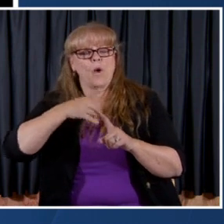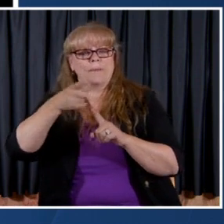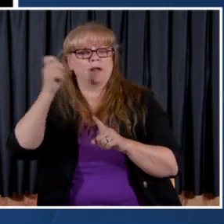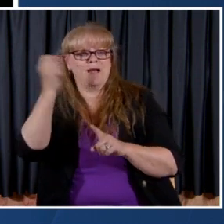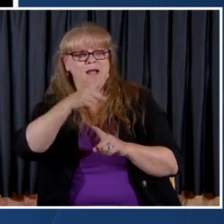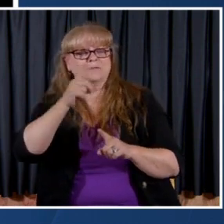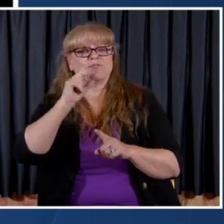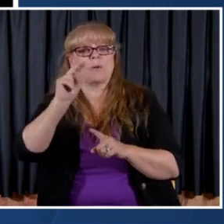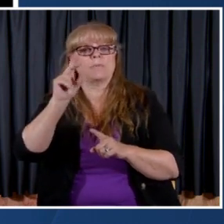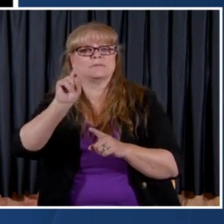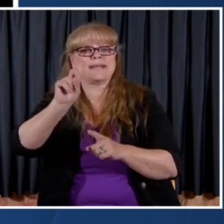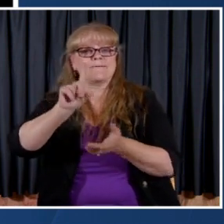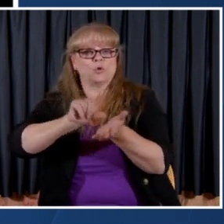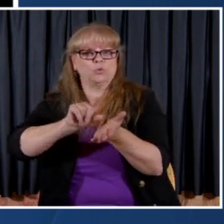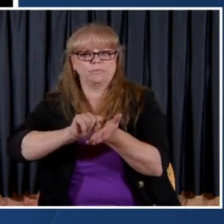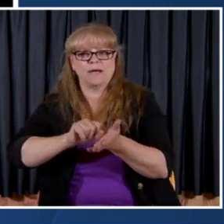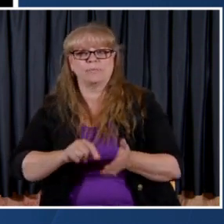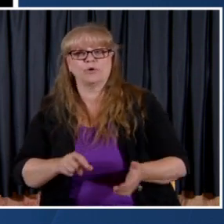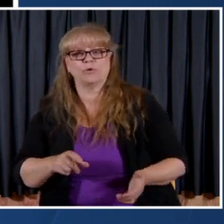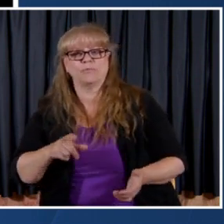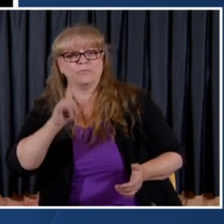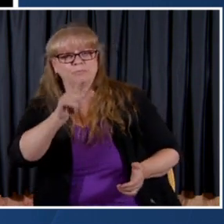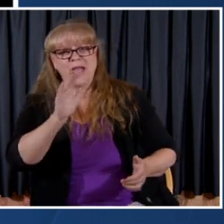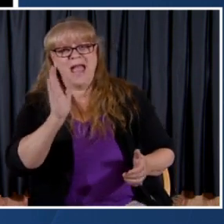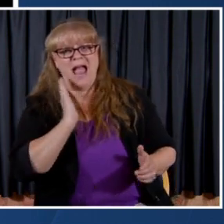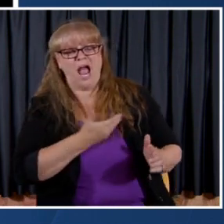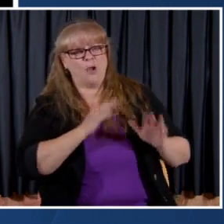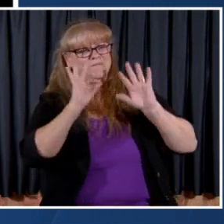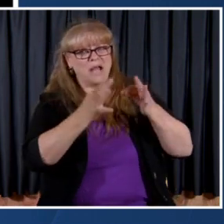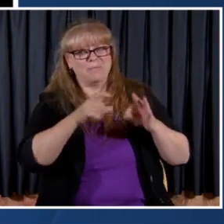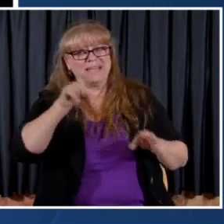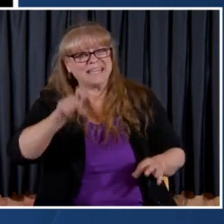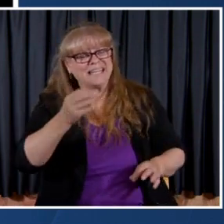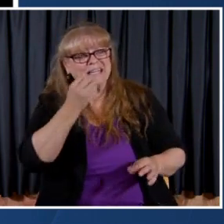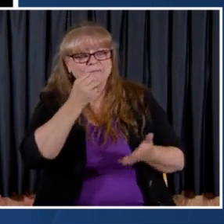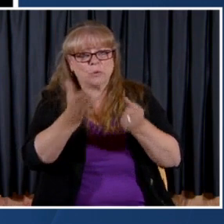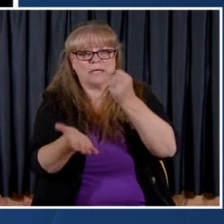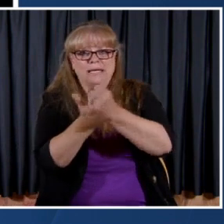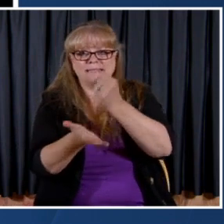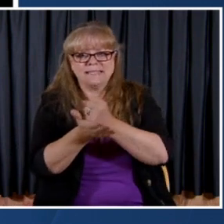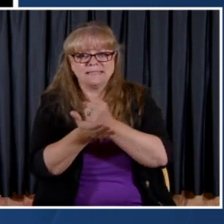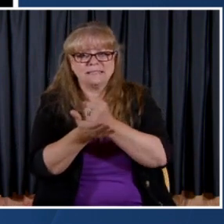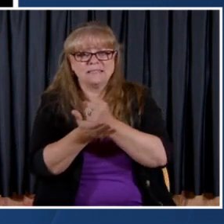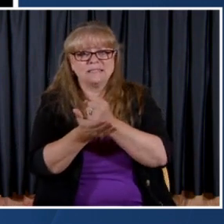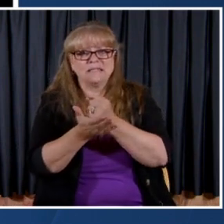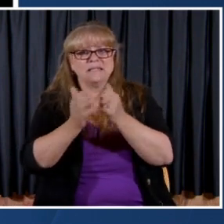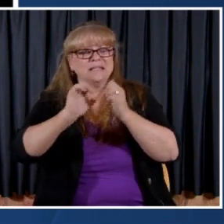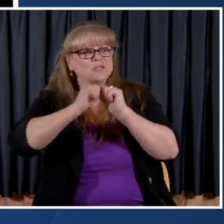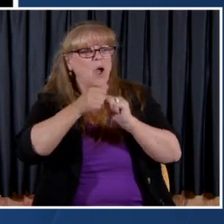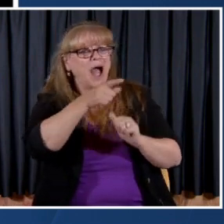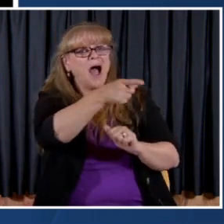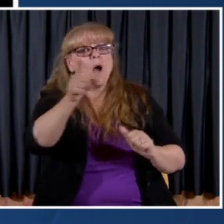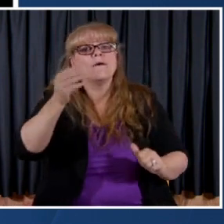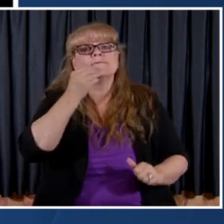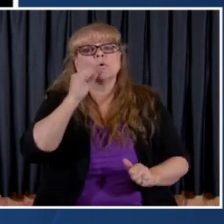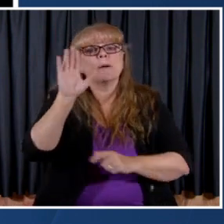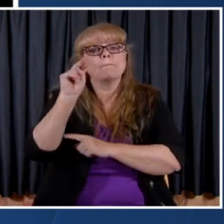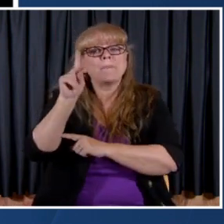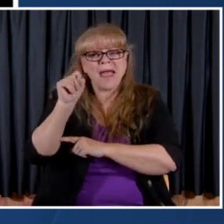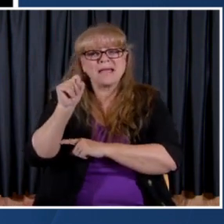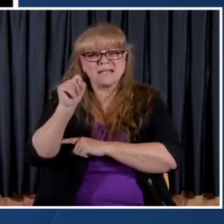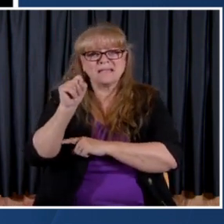banks and social services handling this crisis? Are there any shortages in parts of the state? And can the government, the state government,